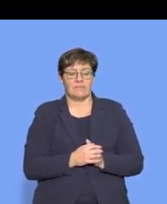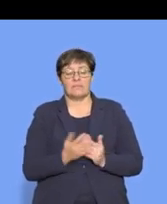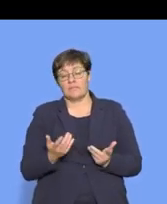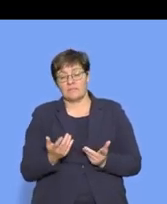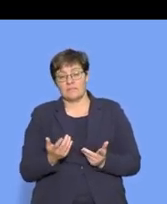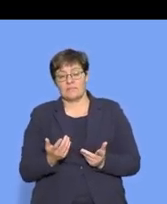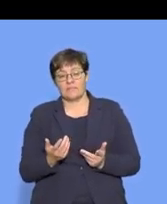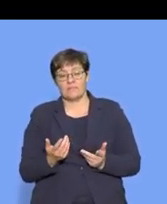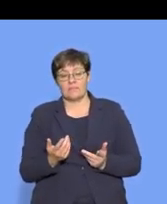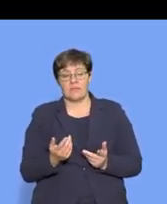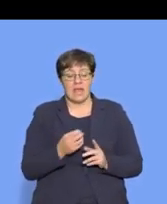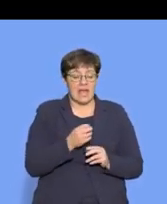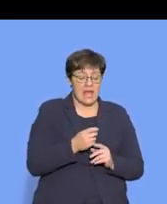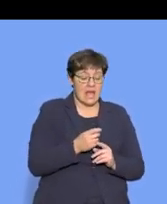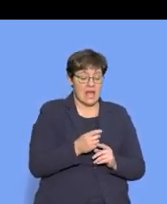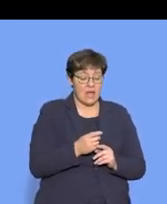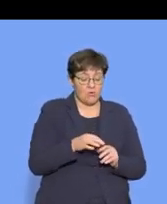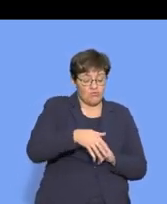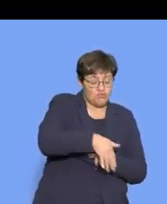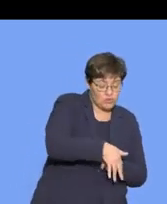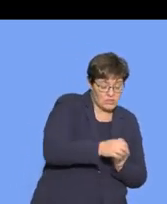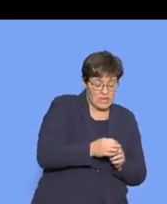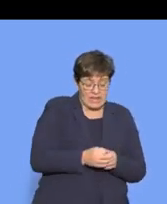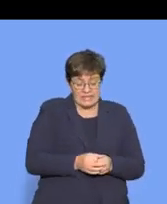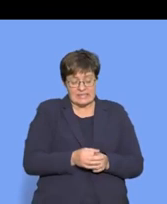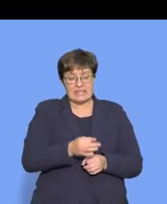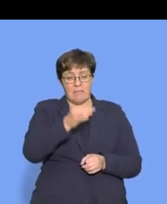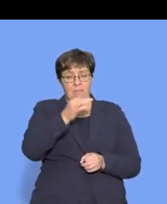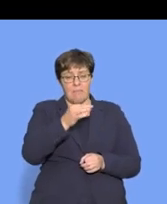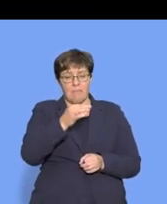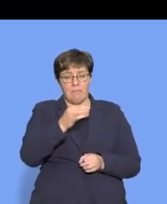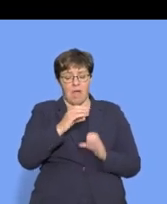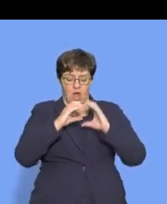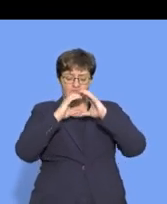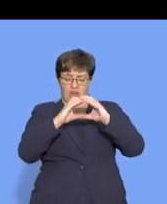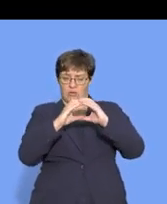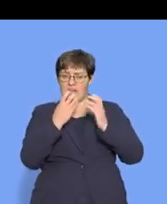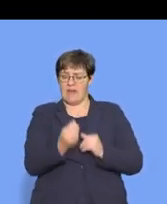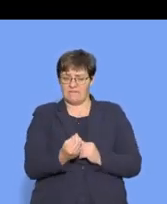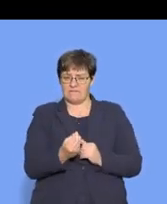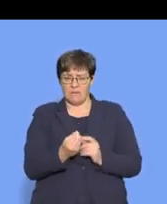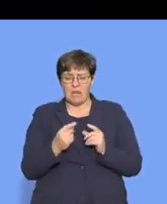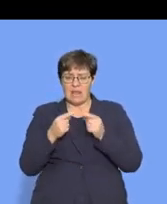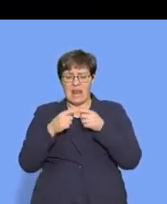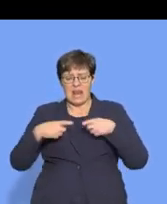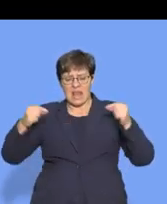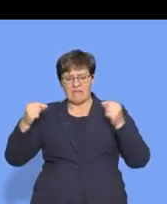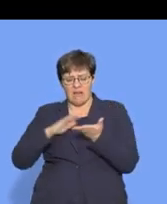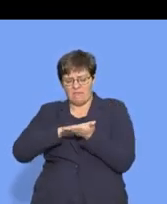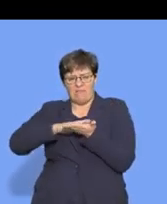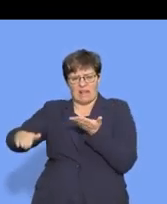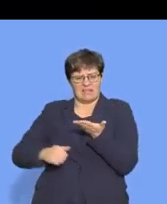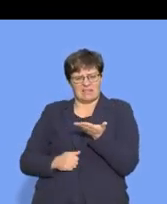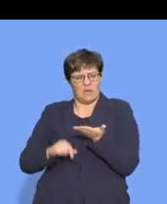Stems and roots are all round. So why is the leaf flat? And the reason is the leaf's